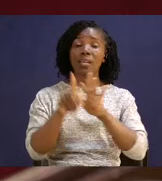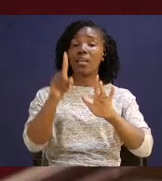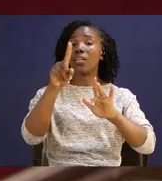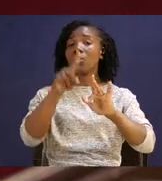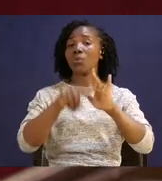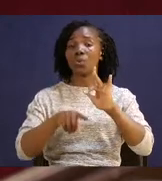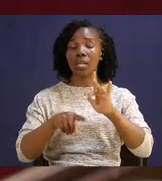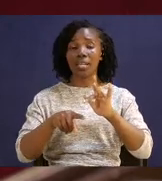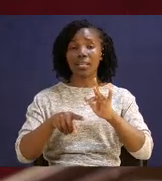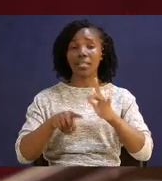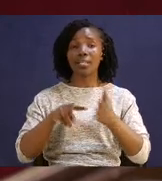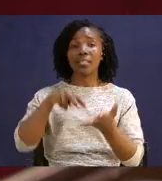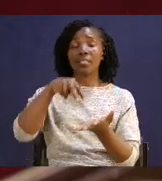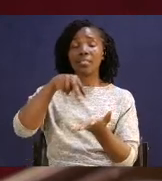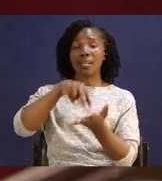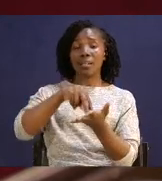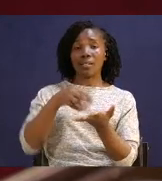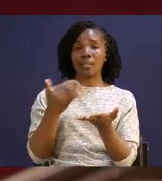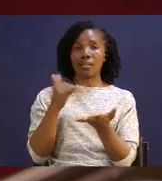this.